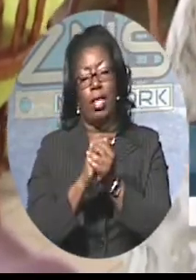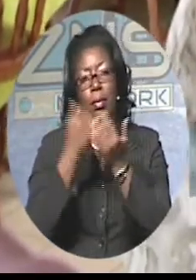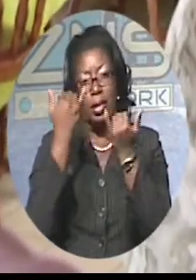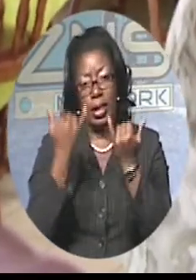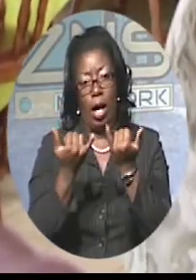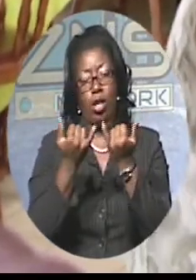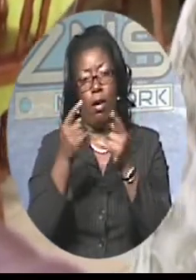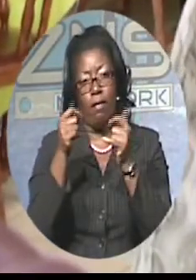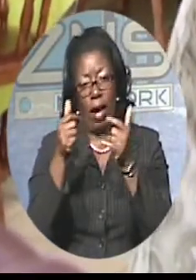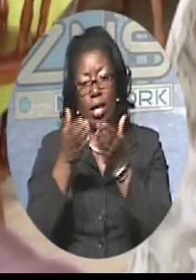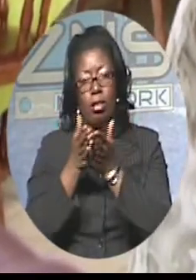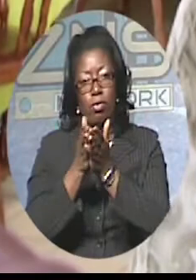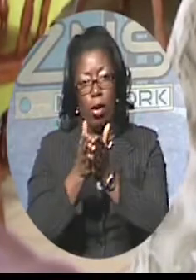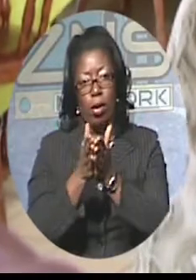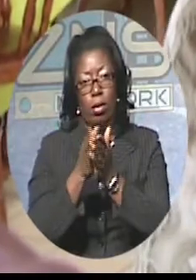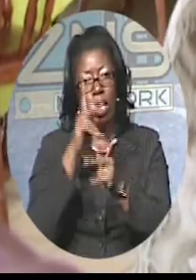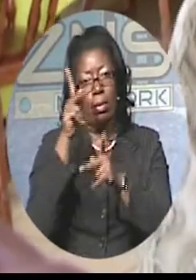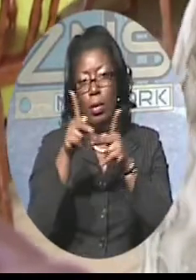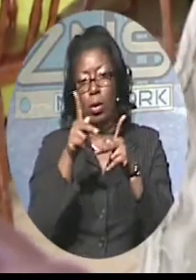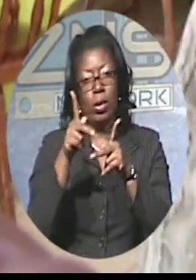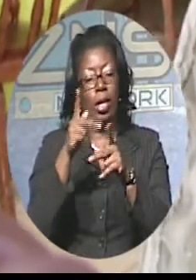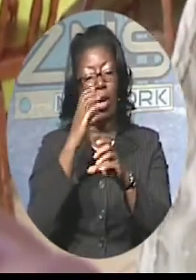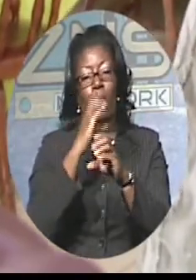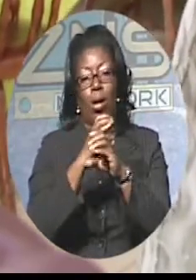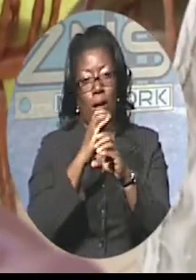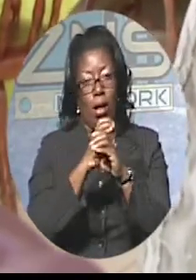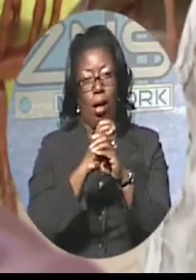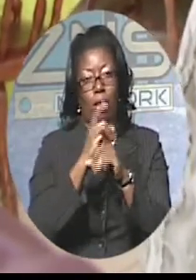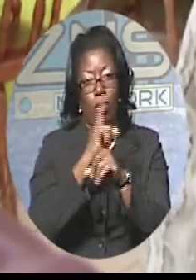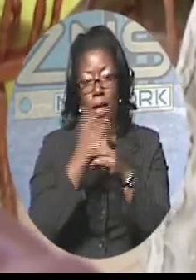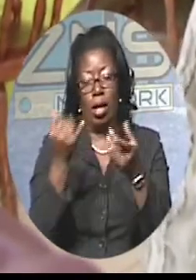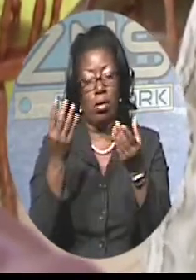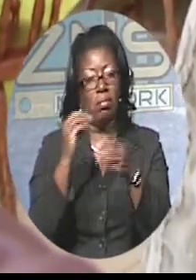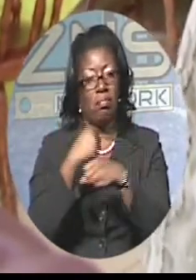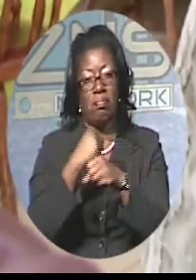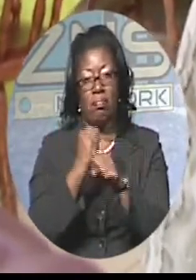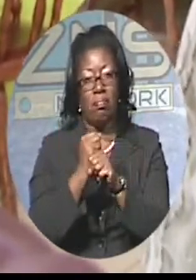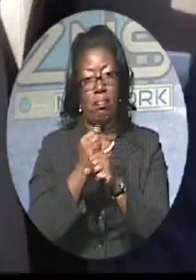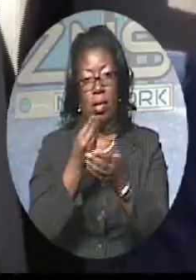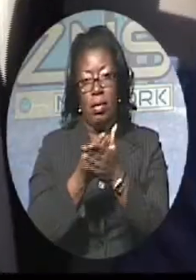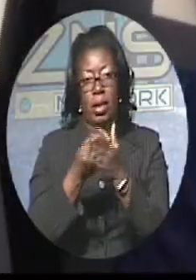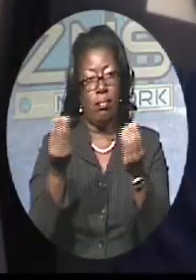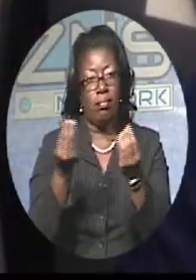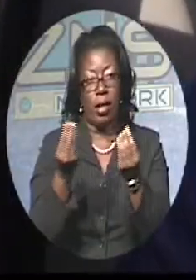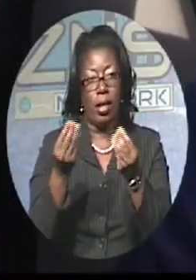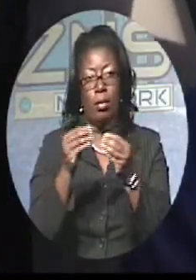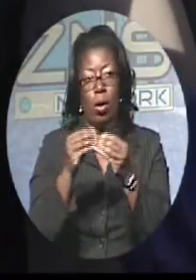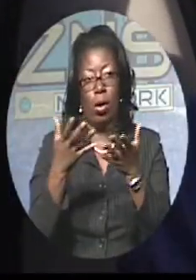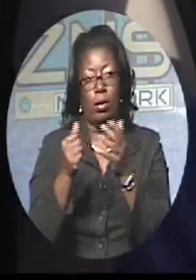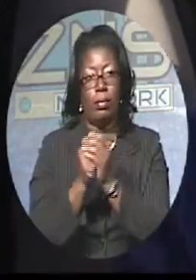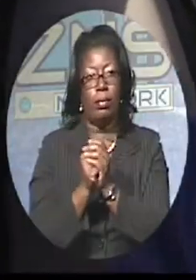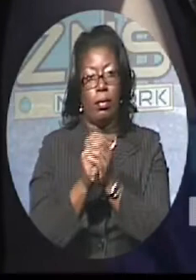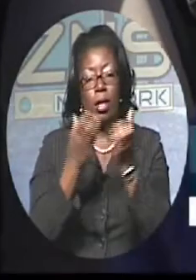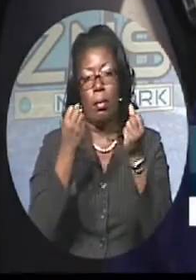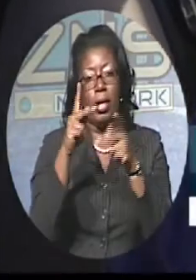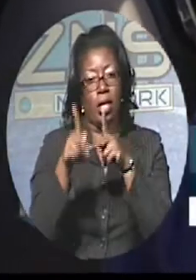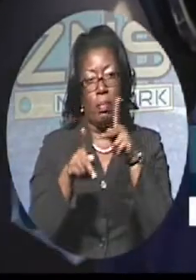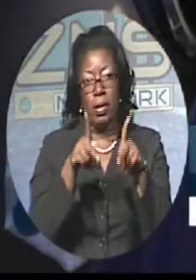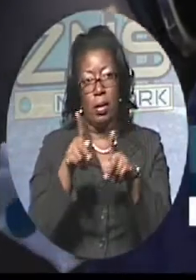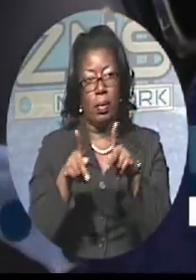and all those things. People bring their own transportation from Nassau. We don't make no money out of Regatta no more. Most of the people, they usually,